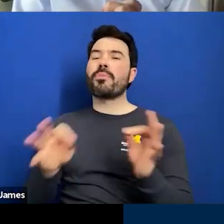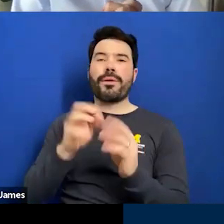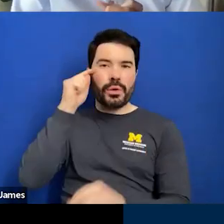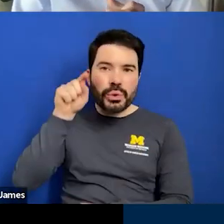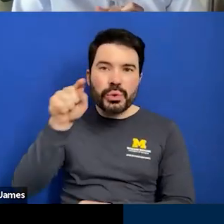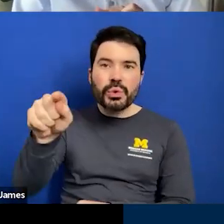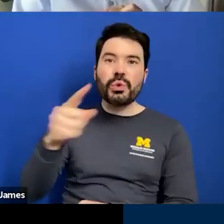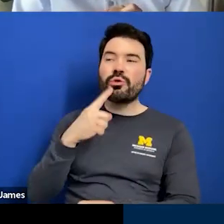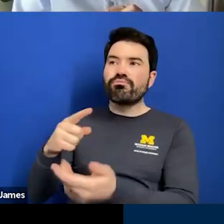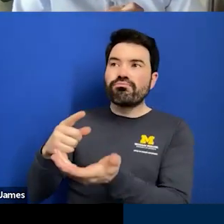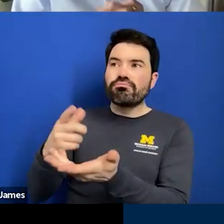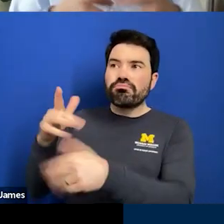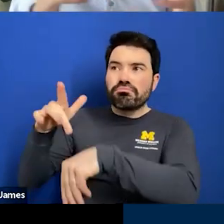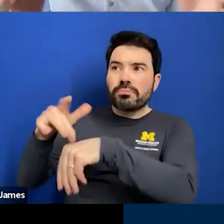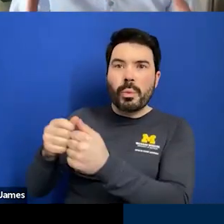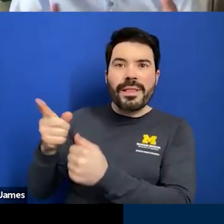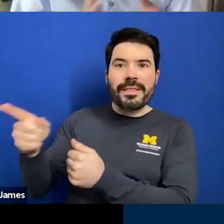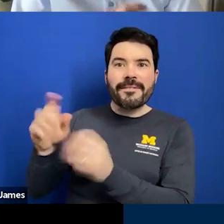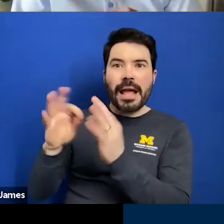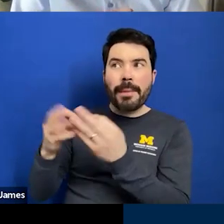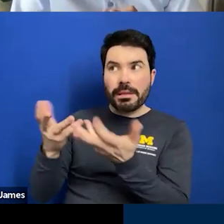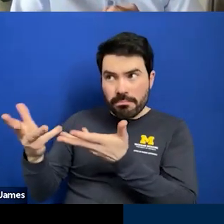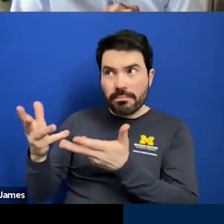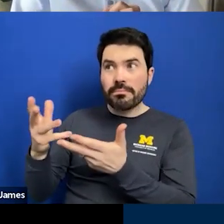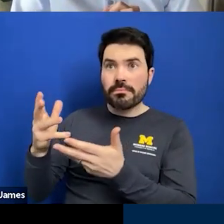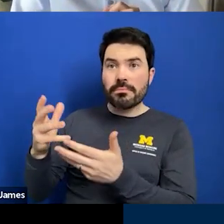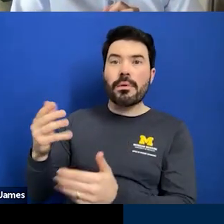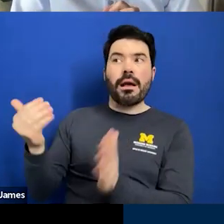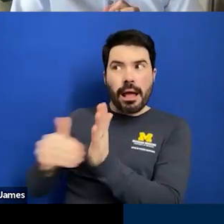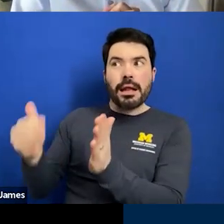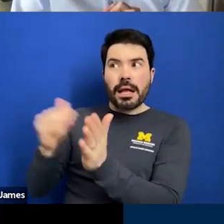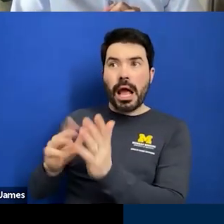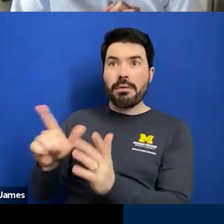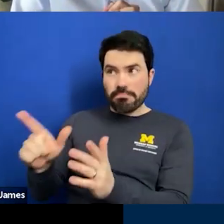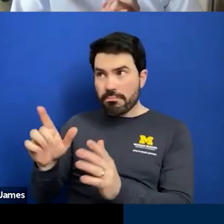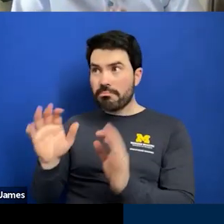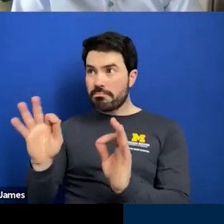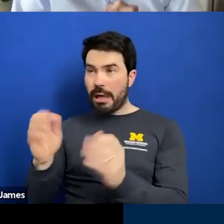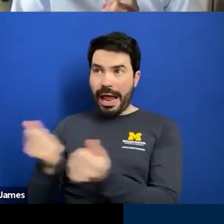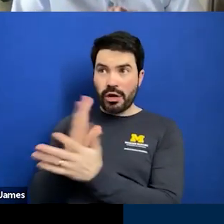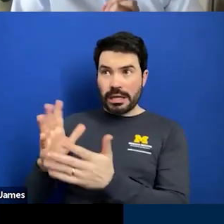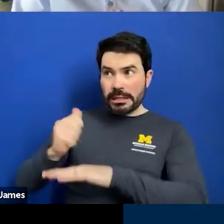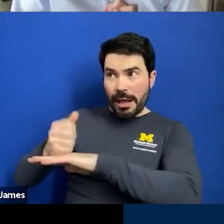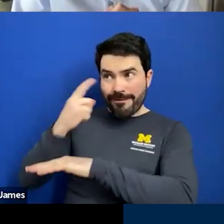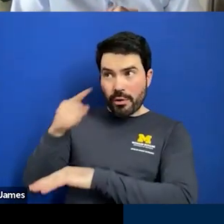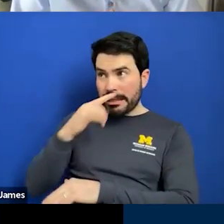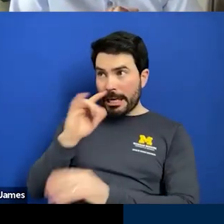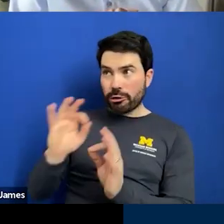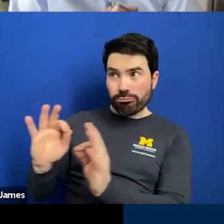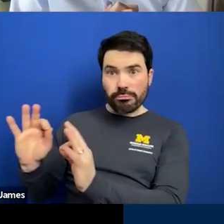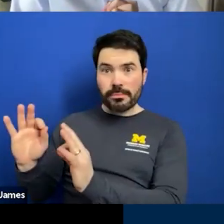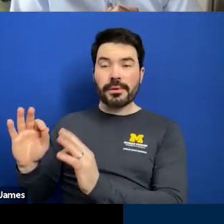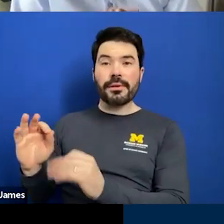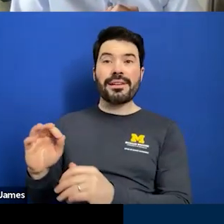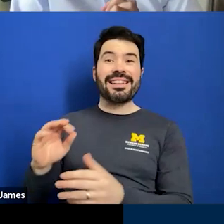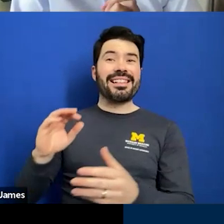back, make sure that everything is being addressed. I think that the number one thing that you can do